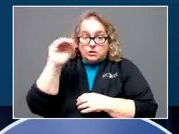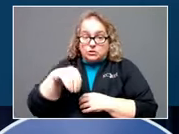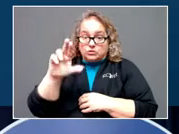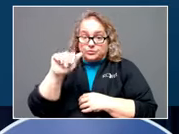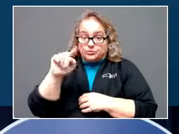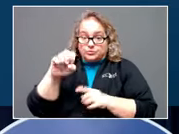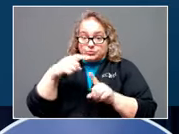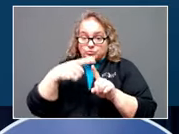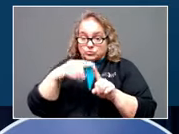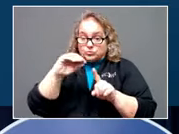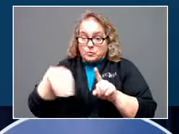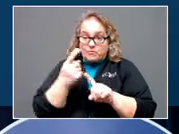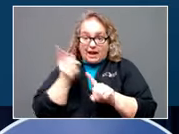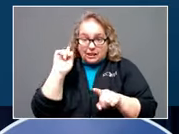rate,